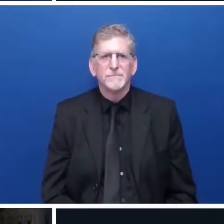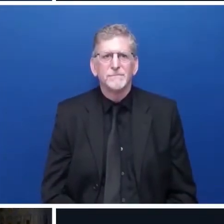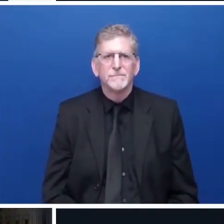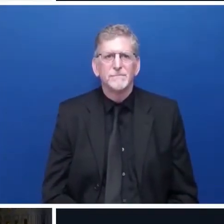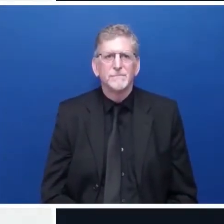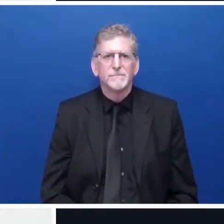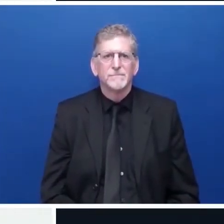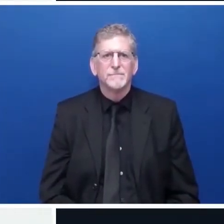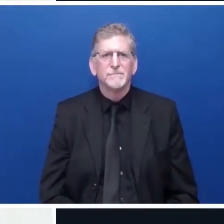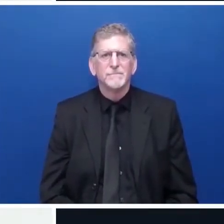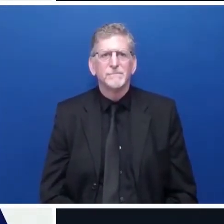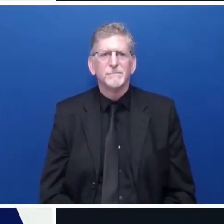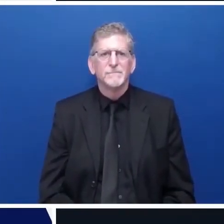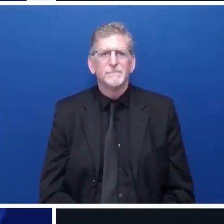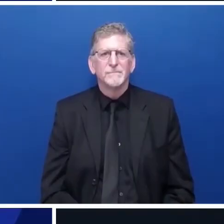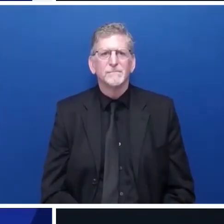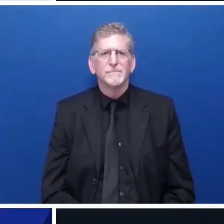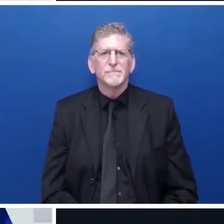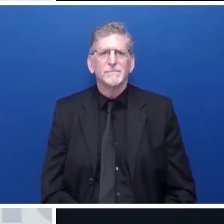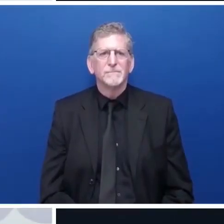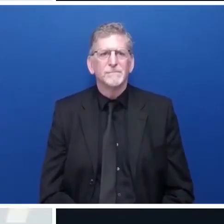Thank you.